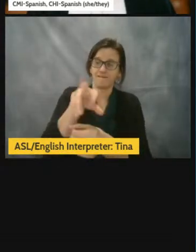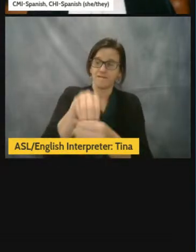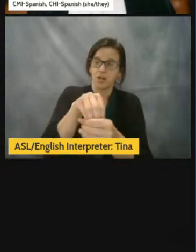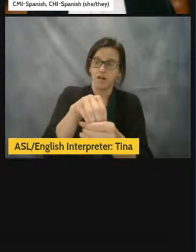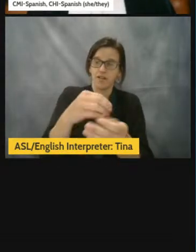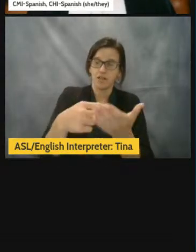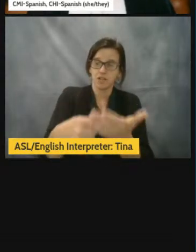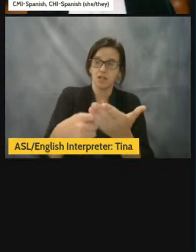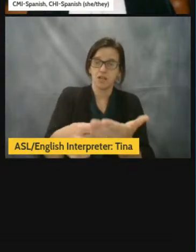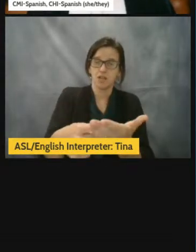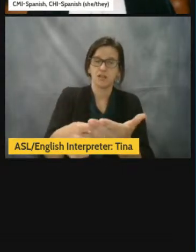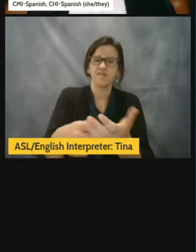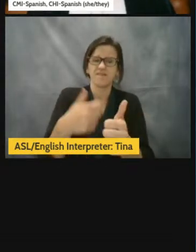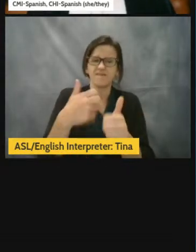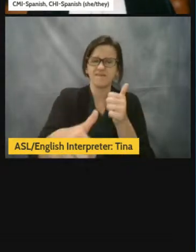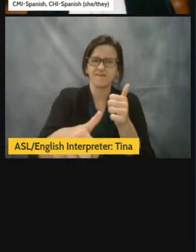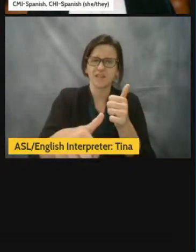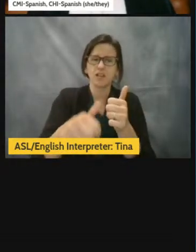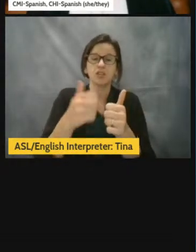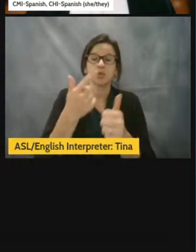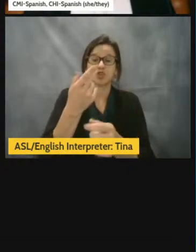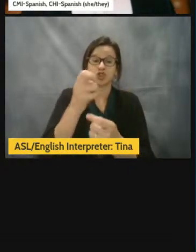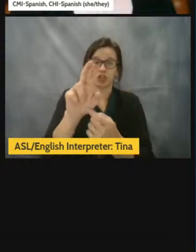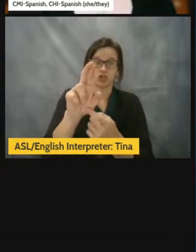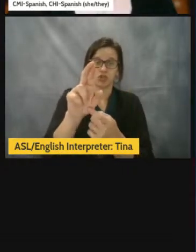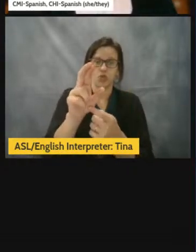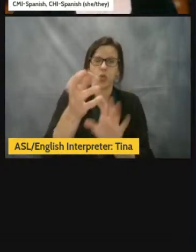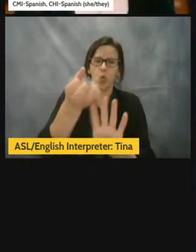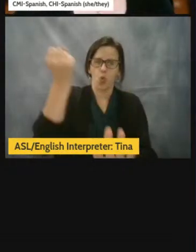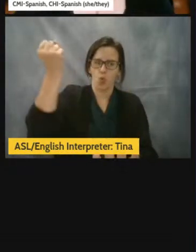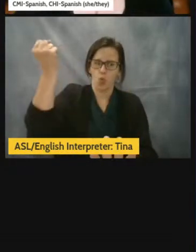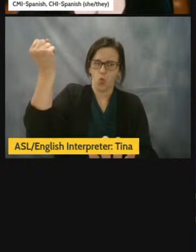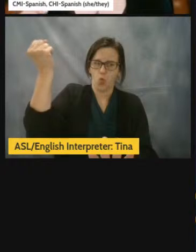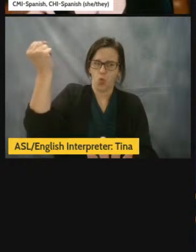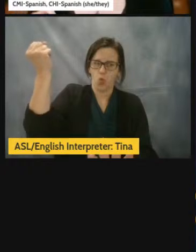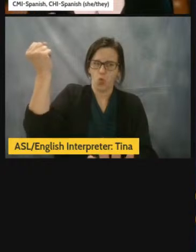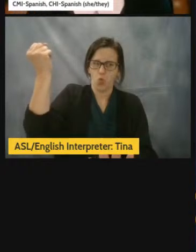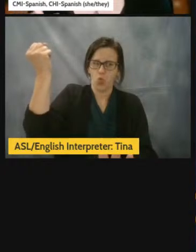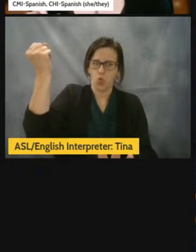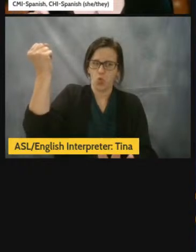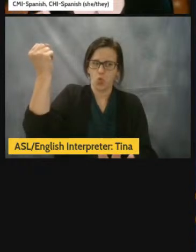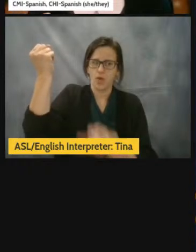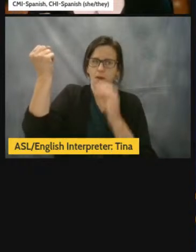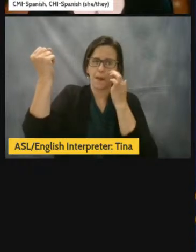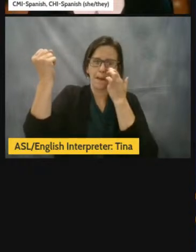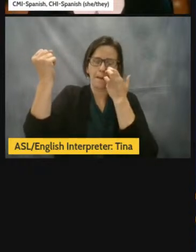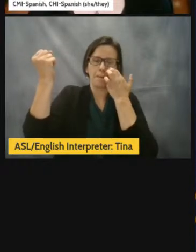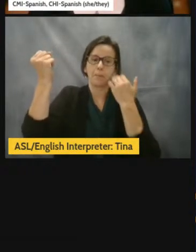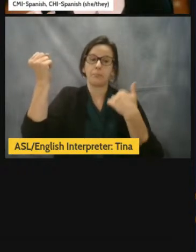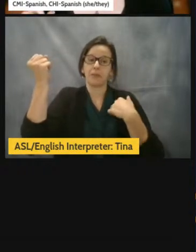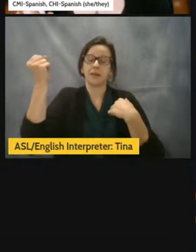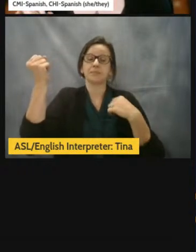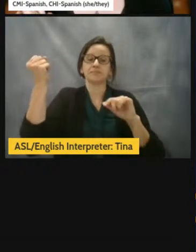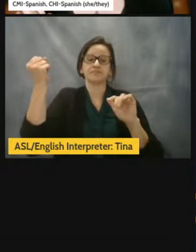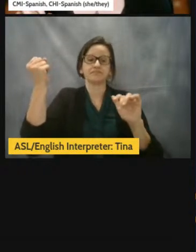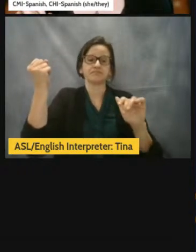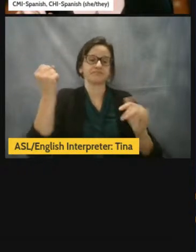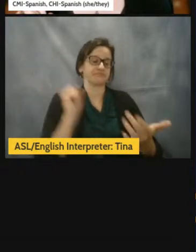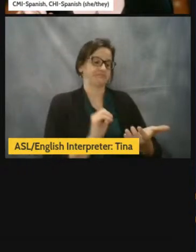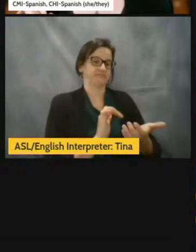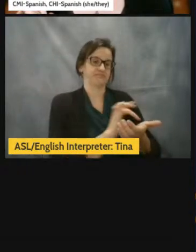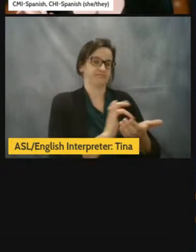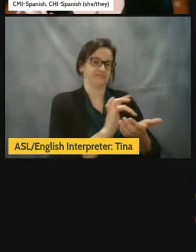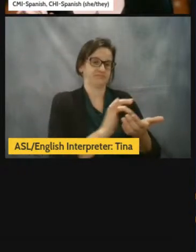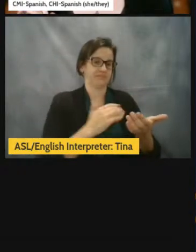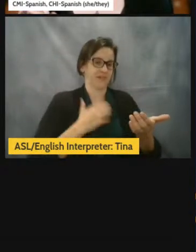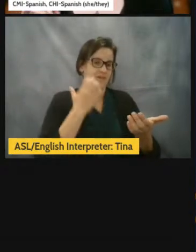remove gender from the equation for a moment. So this is where I'm going to go on my phone and pull up the Mentimeter